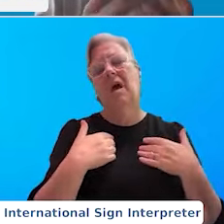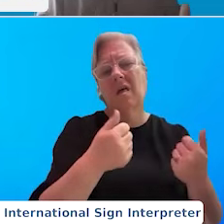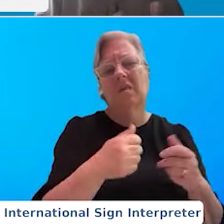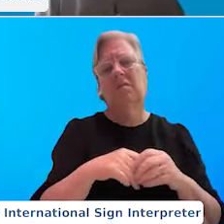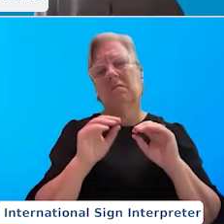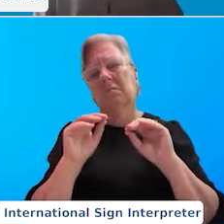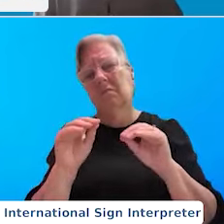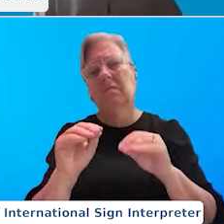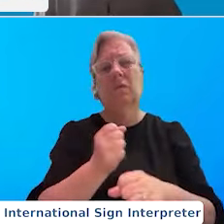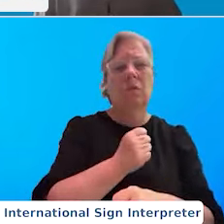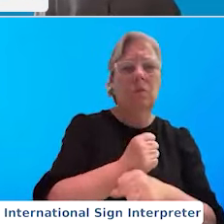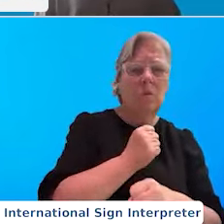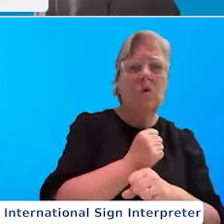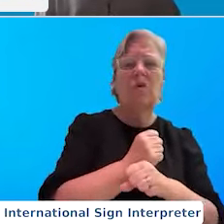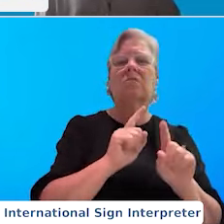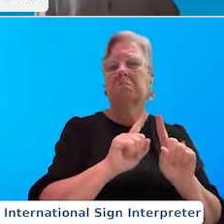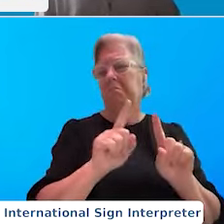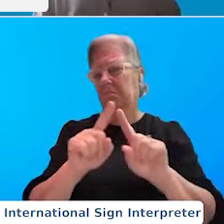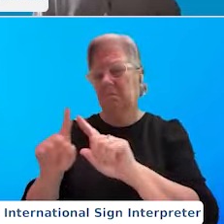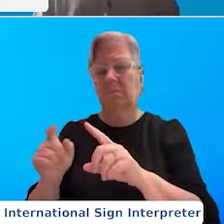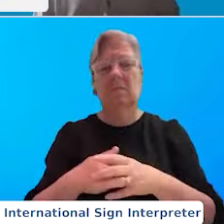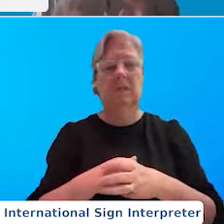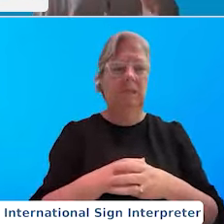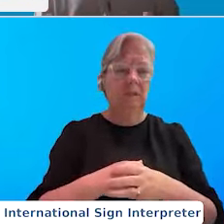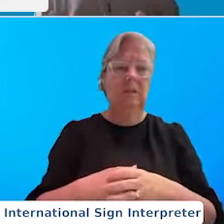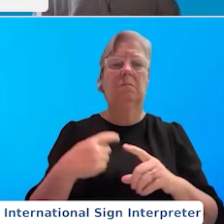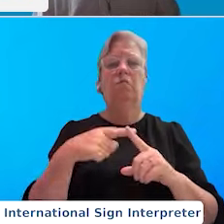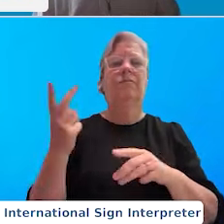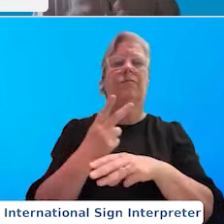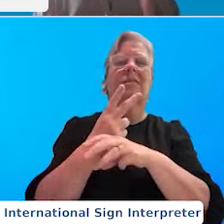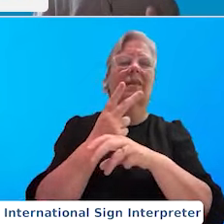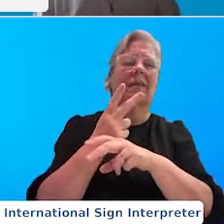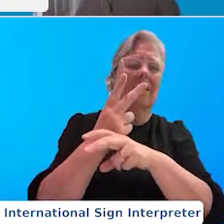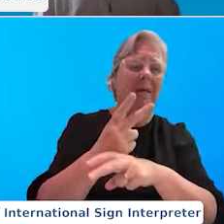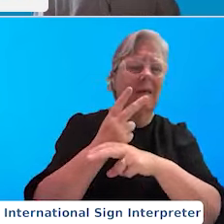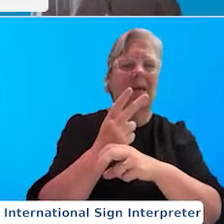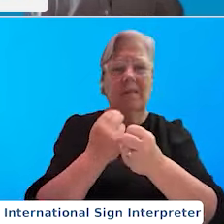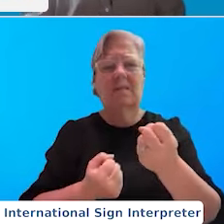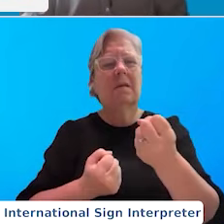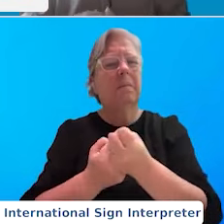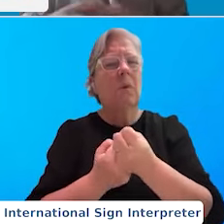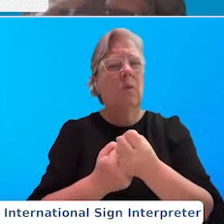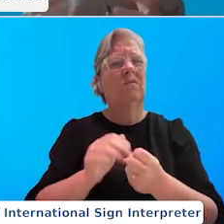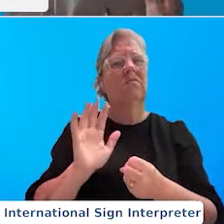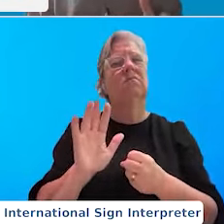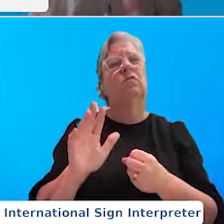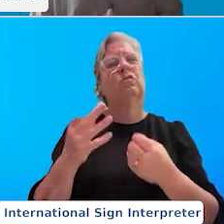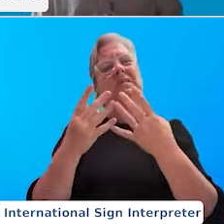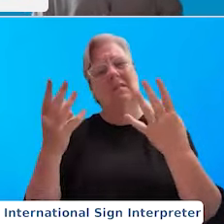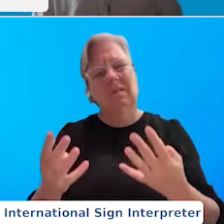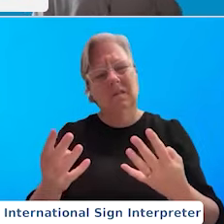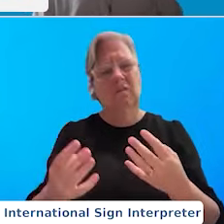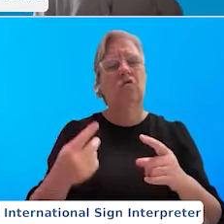Disabilities, and how non-discrimination was taken into account. We looked at accessibility, assistive technology,